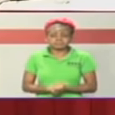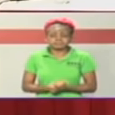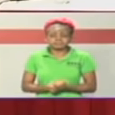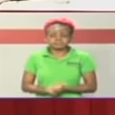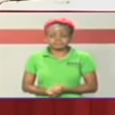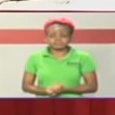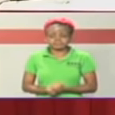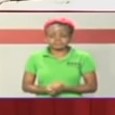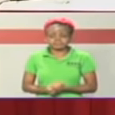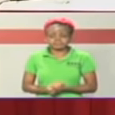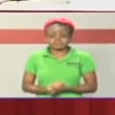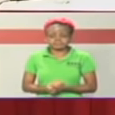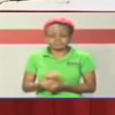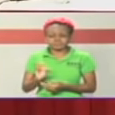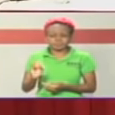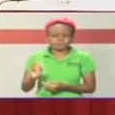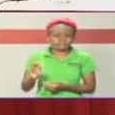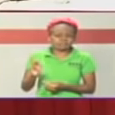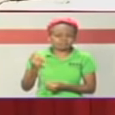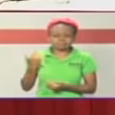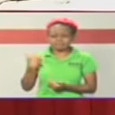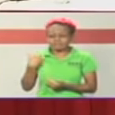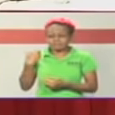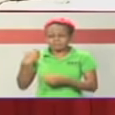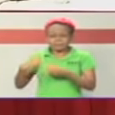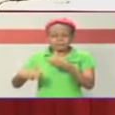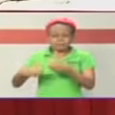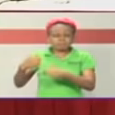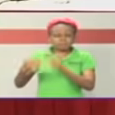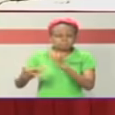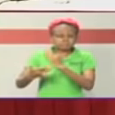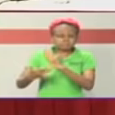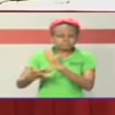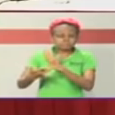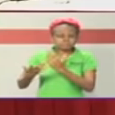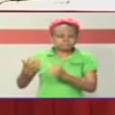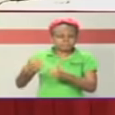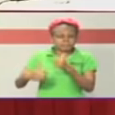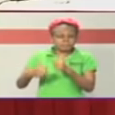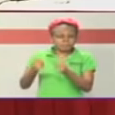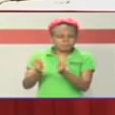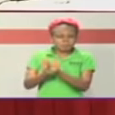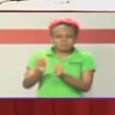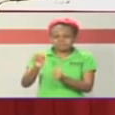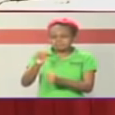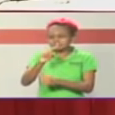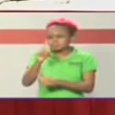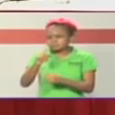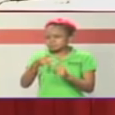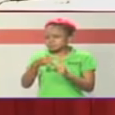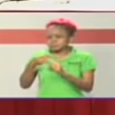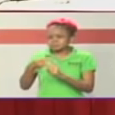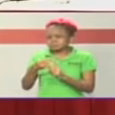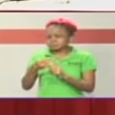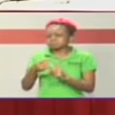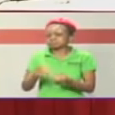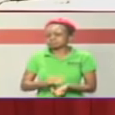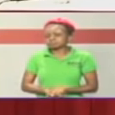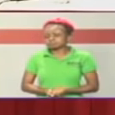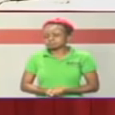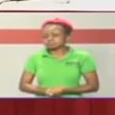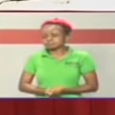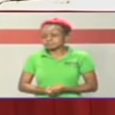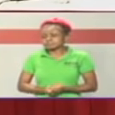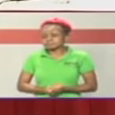Okay, apparently we're having some challenges with the Zoom at the moment.